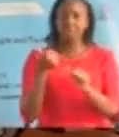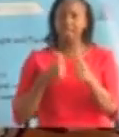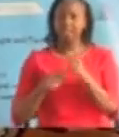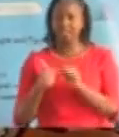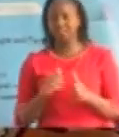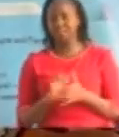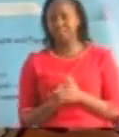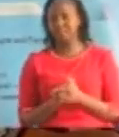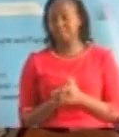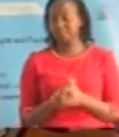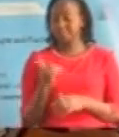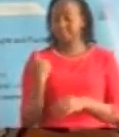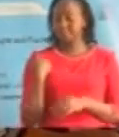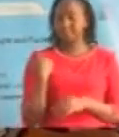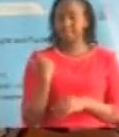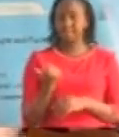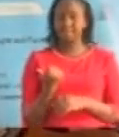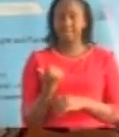Recently,